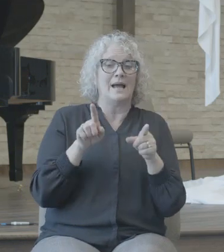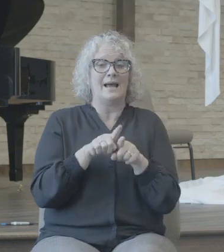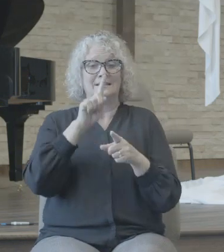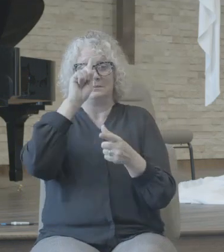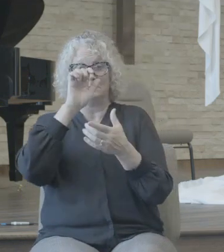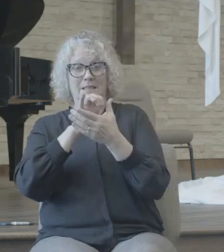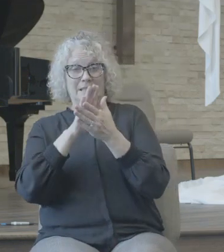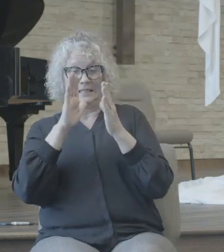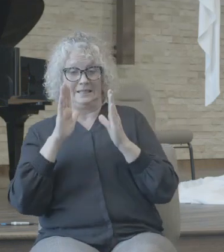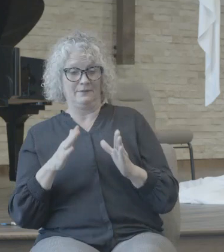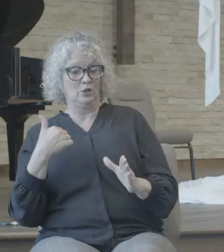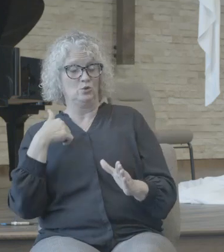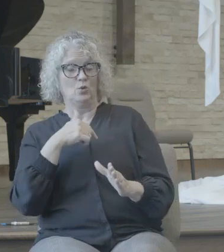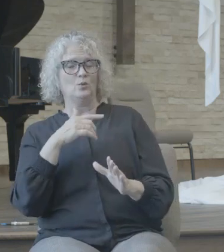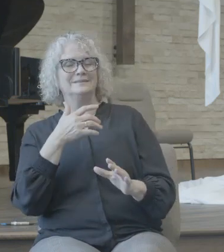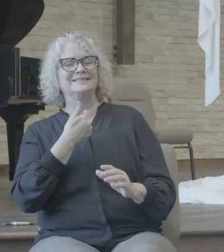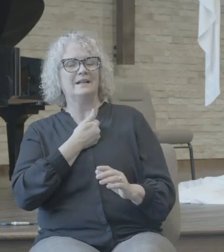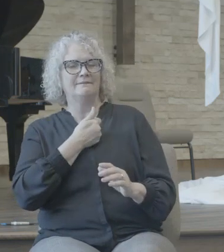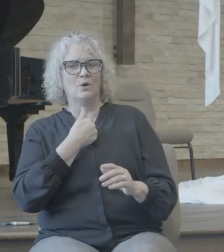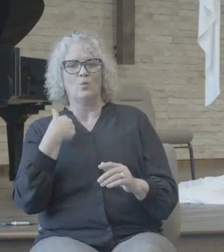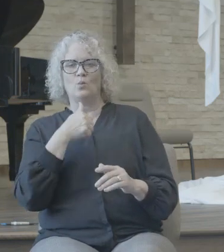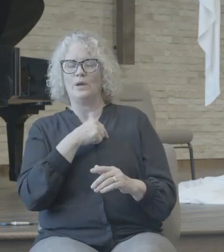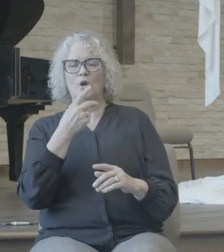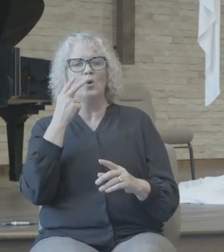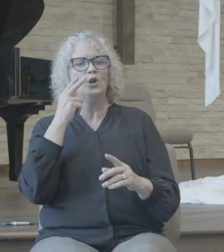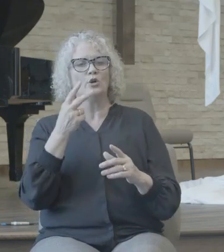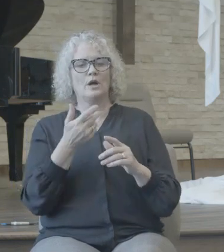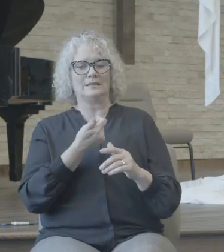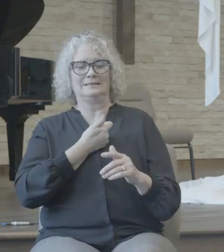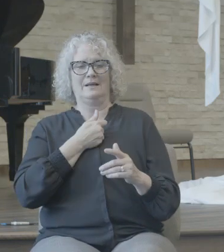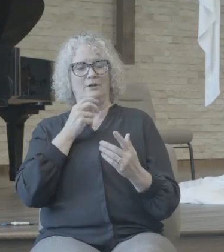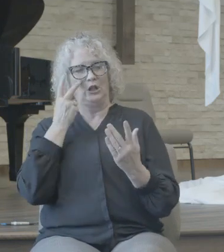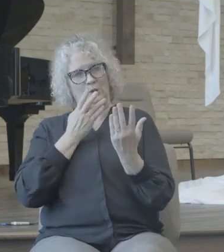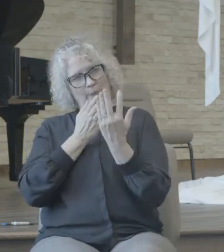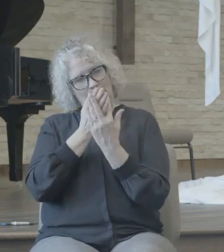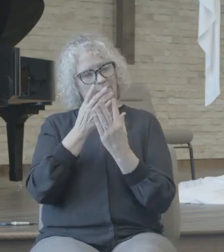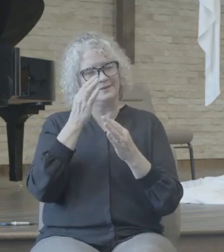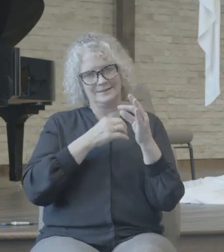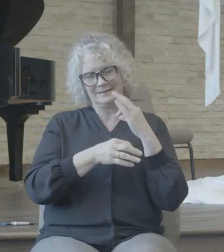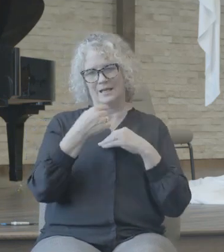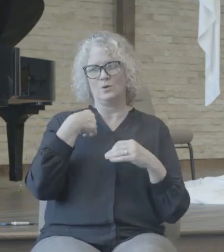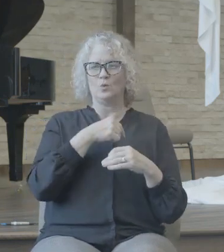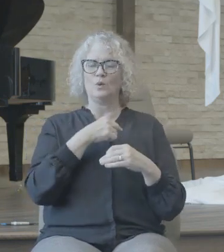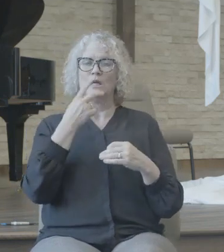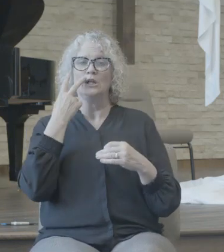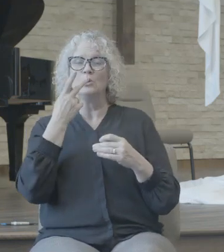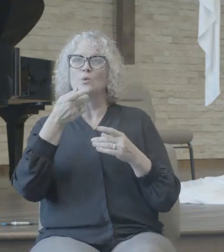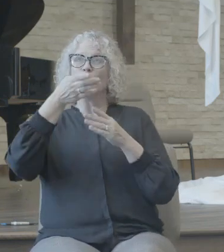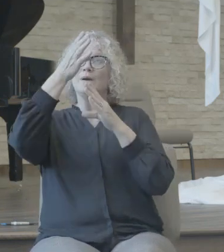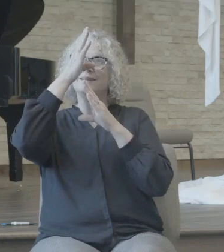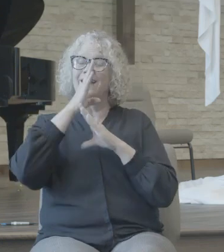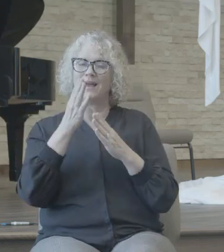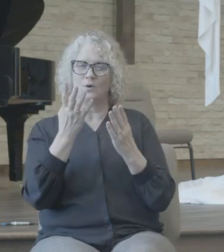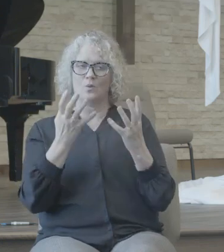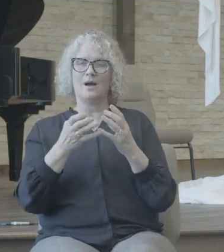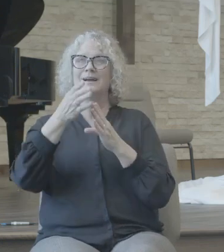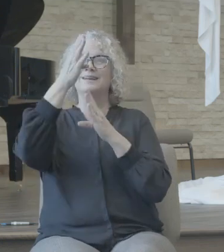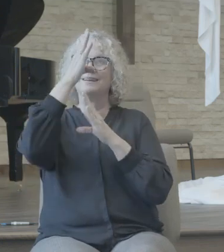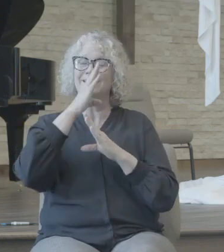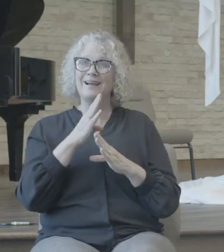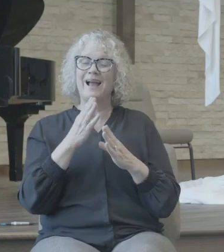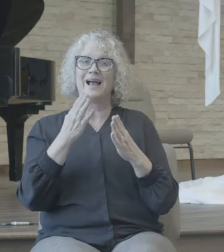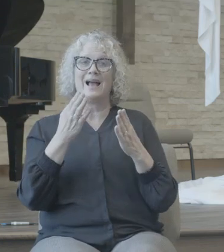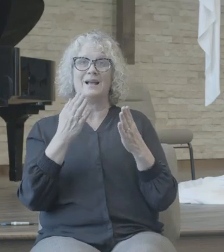lens of self anymore, but we look through the lens of God. It's what God wants, what God desires. That's what we